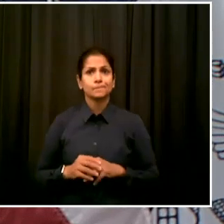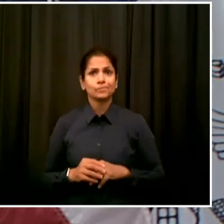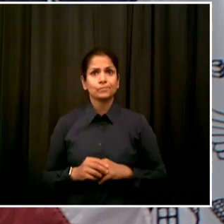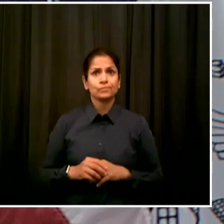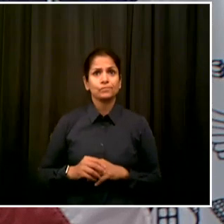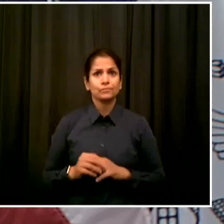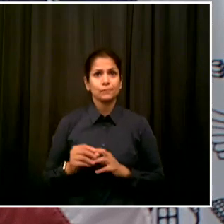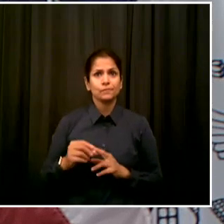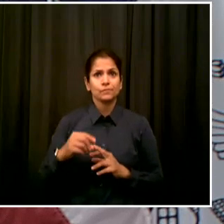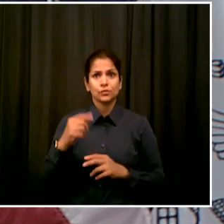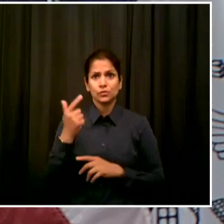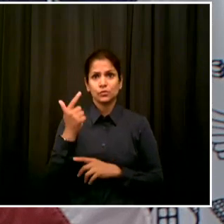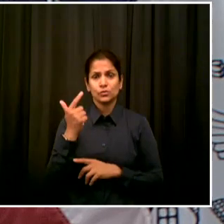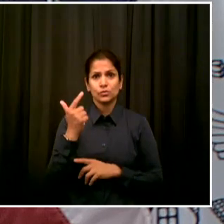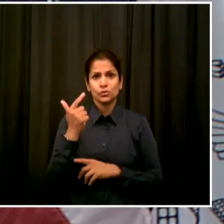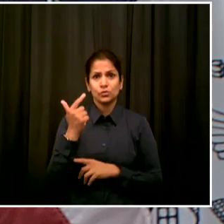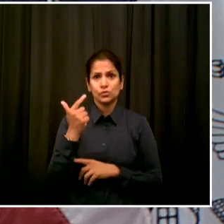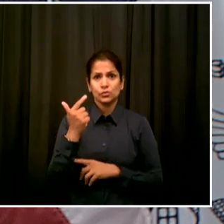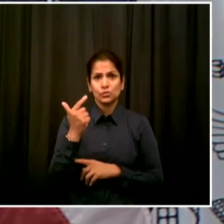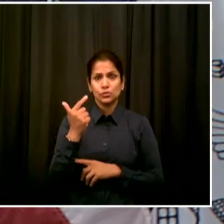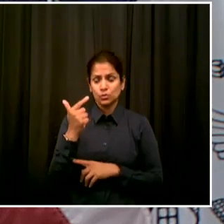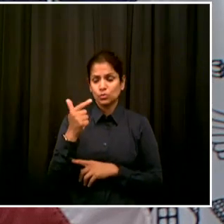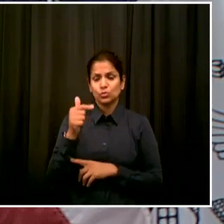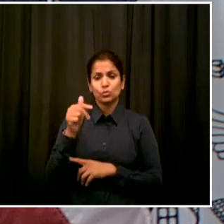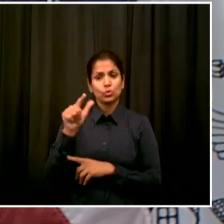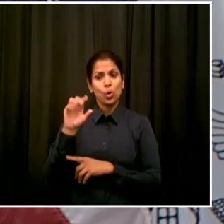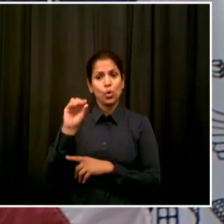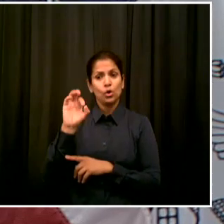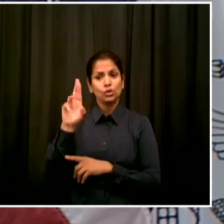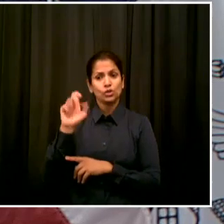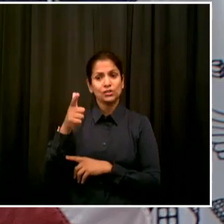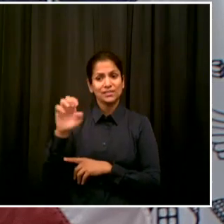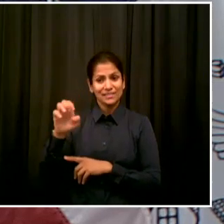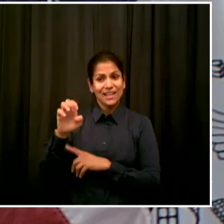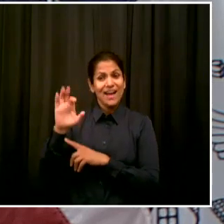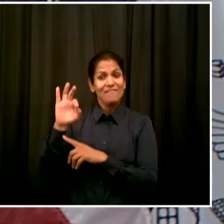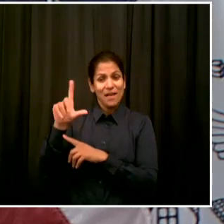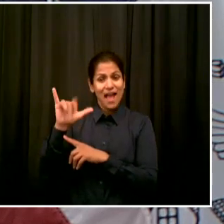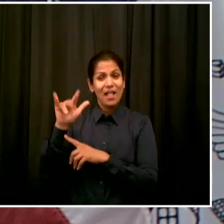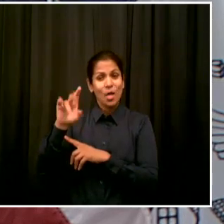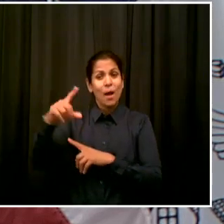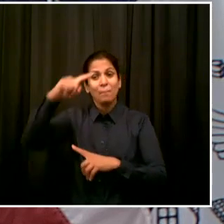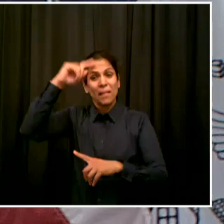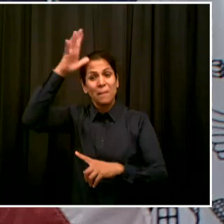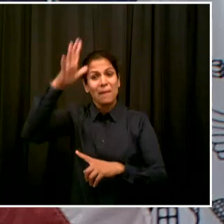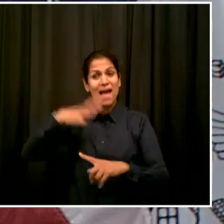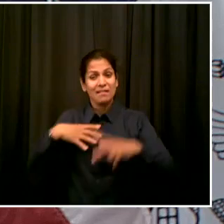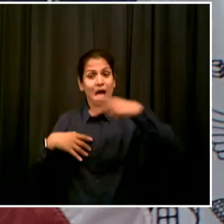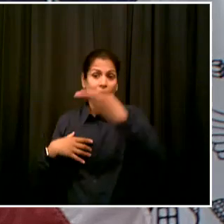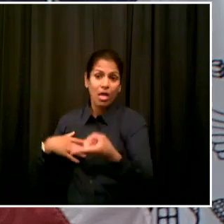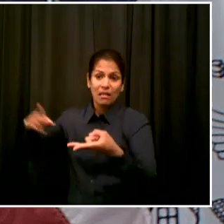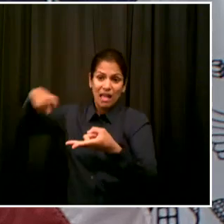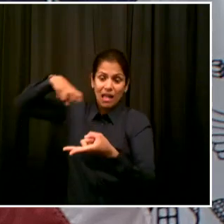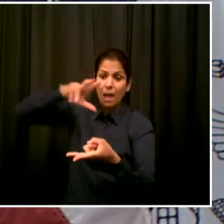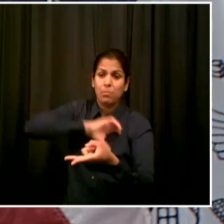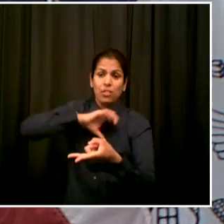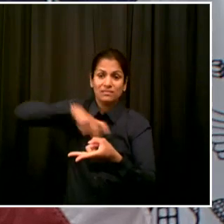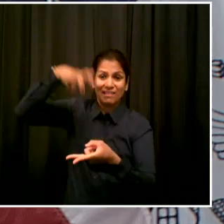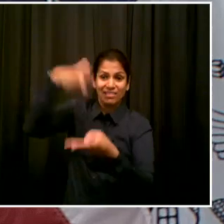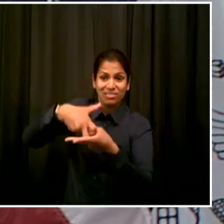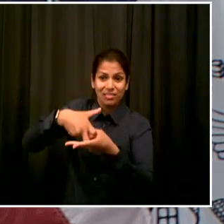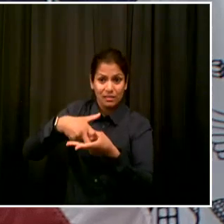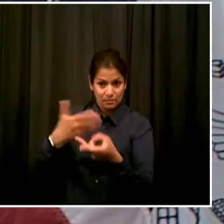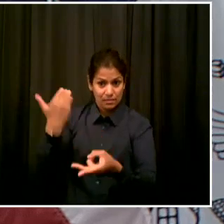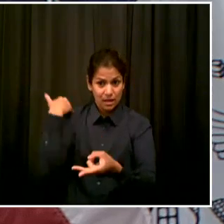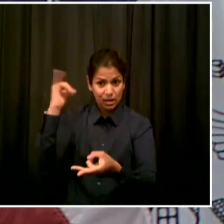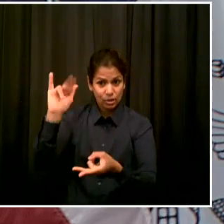incidents in which drivers have used their cars as weapons. Yet here in New York City, the NYPD has ringed its own